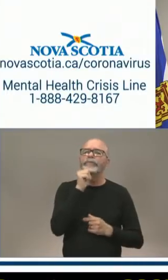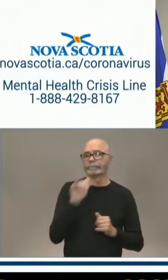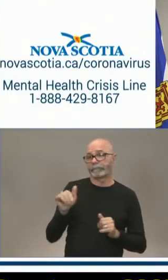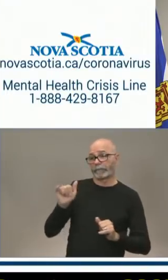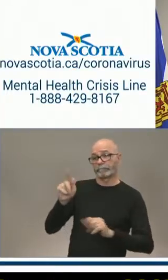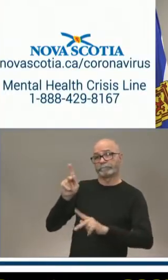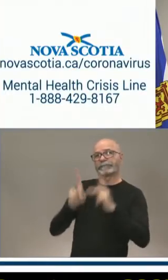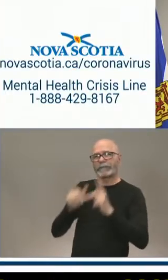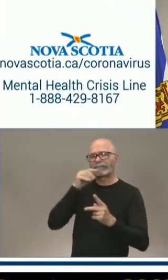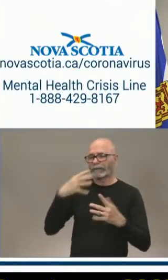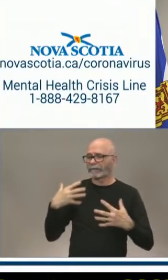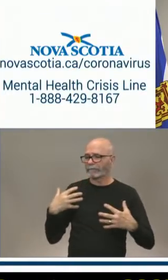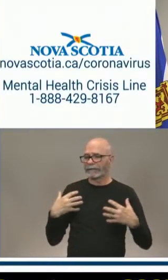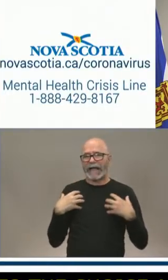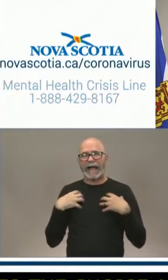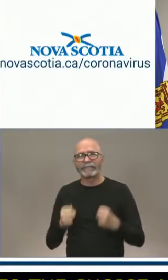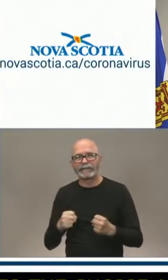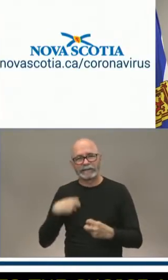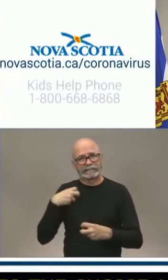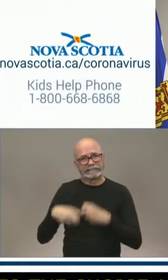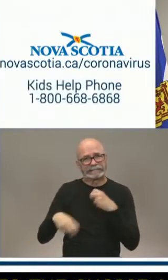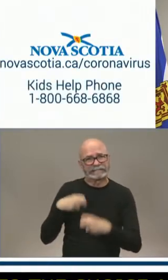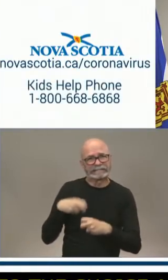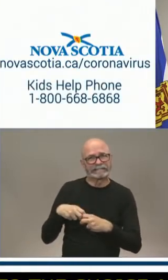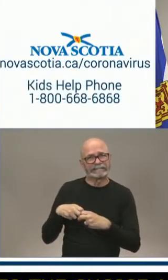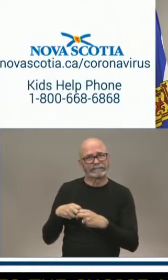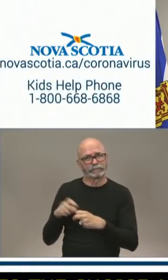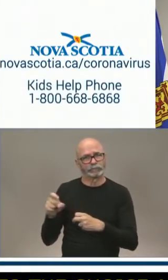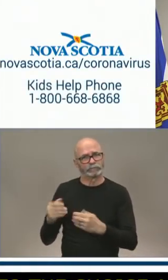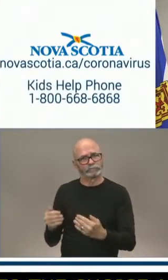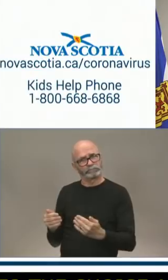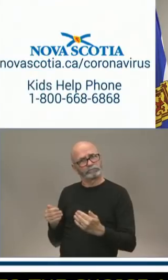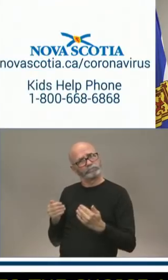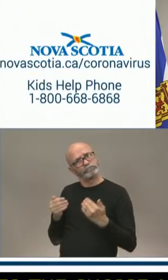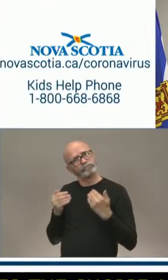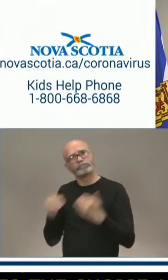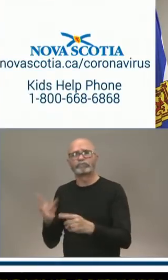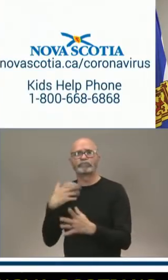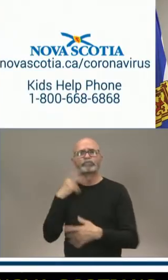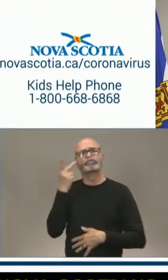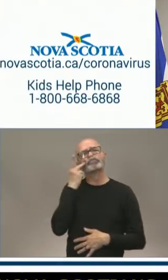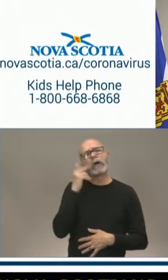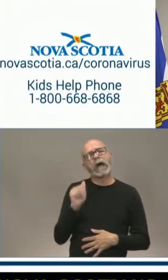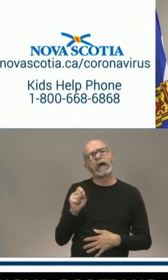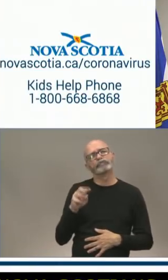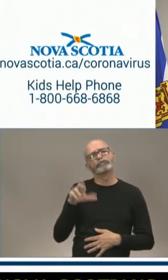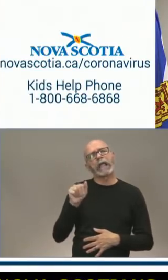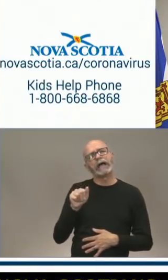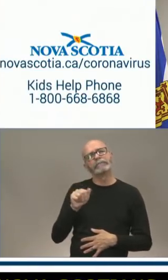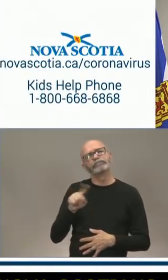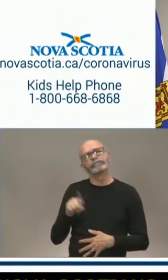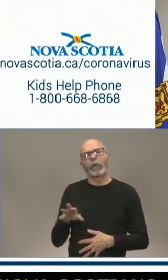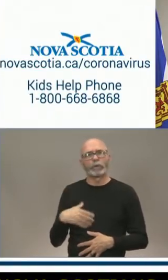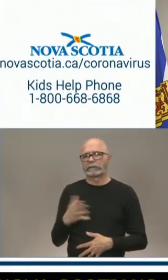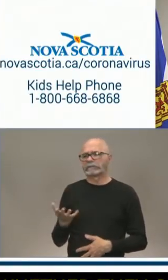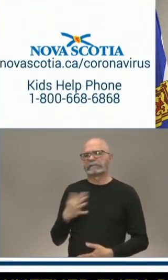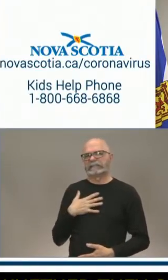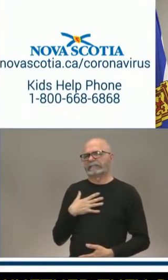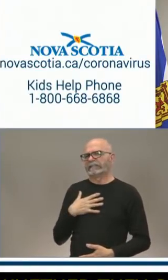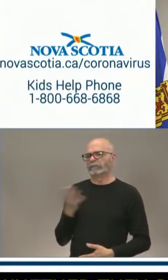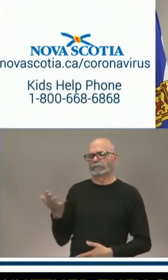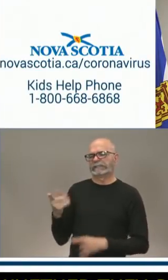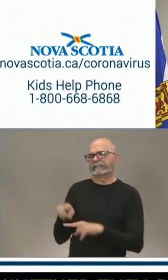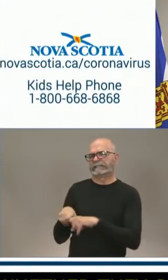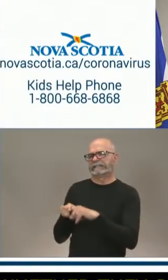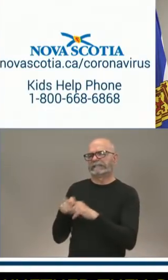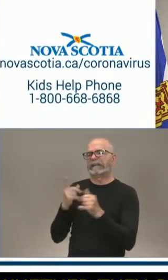they should take their chance with AstraZeneca or is it recommended that they actually wait for maybe one of the other 2 or 3 vaccines that